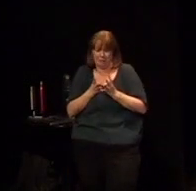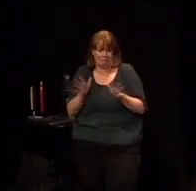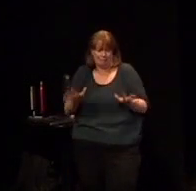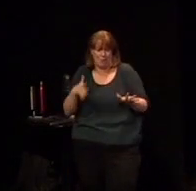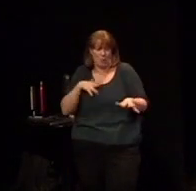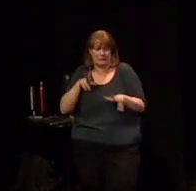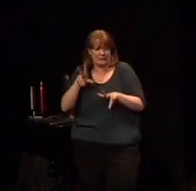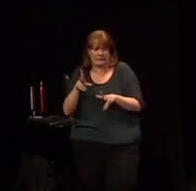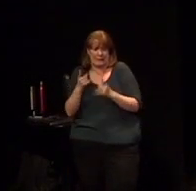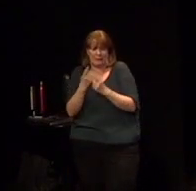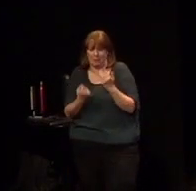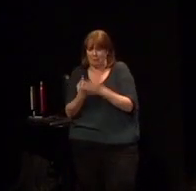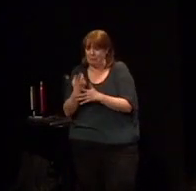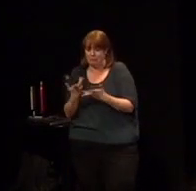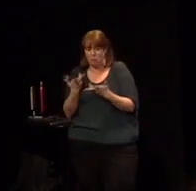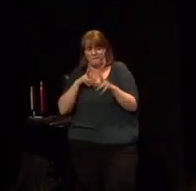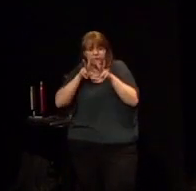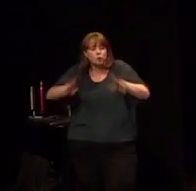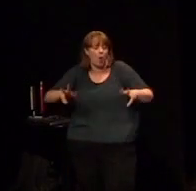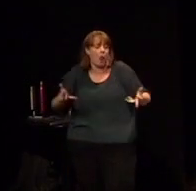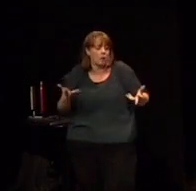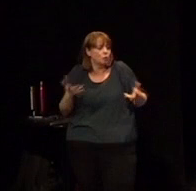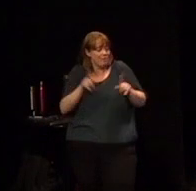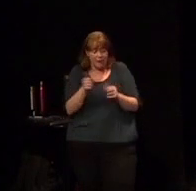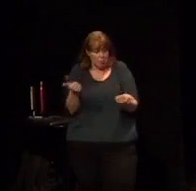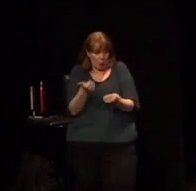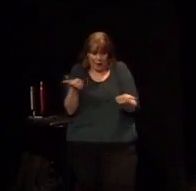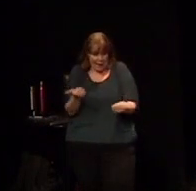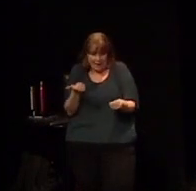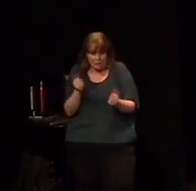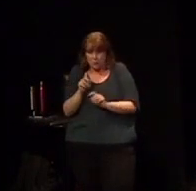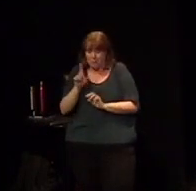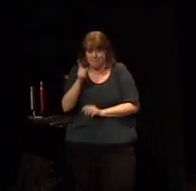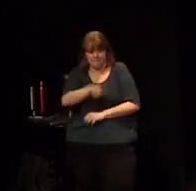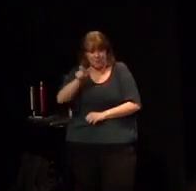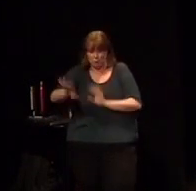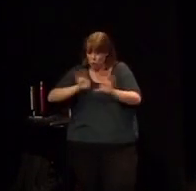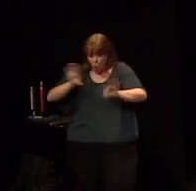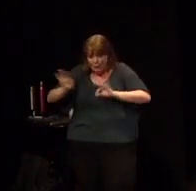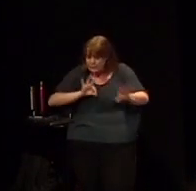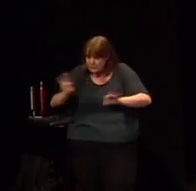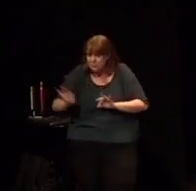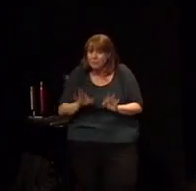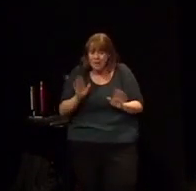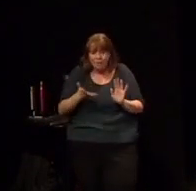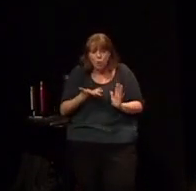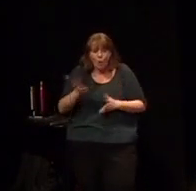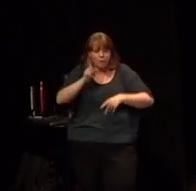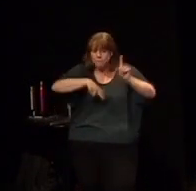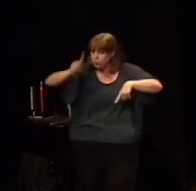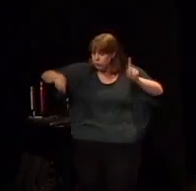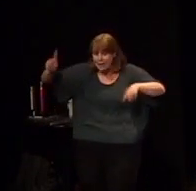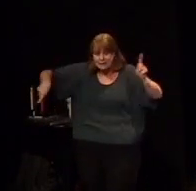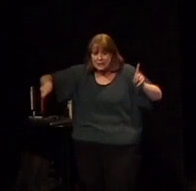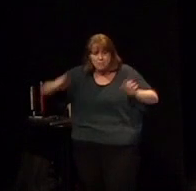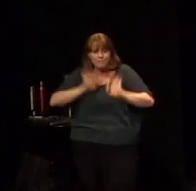falling across the stage every 3 seconds and it's just very visual. That's okay as a choice too. But it's about then offering that variety out